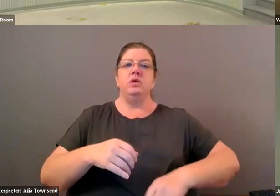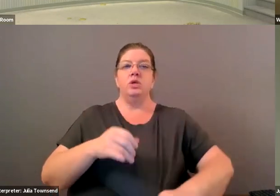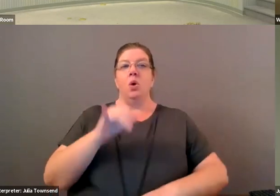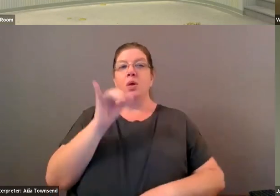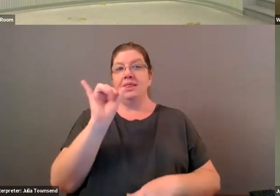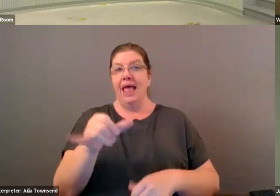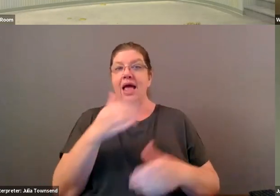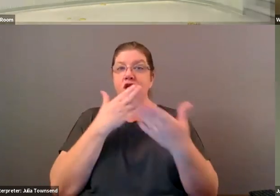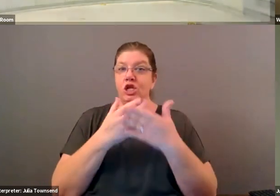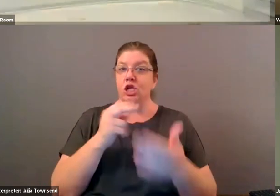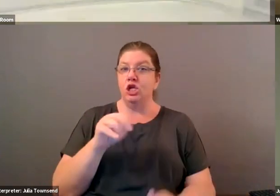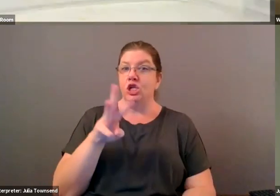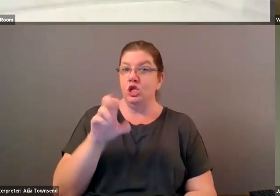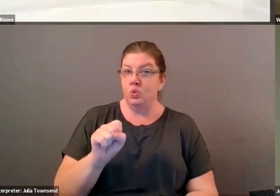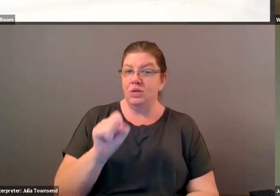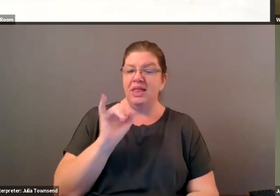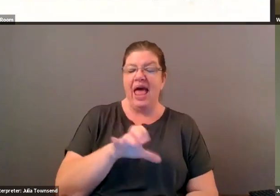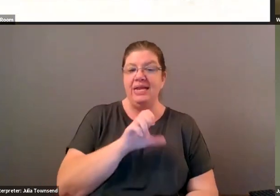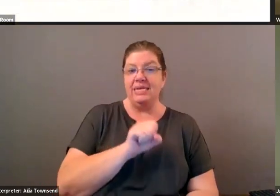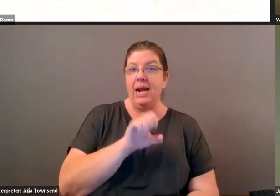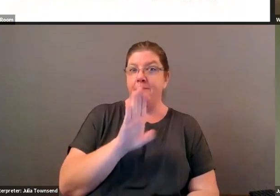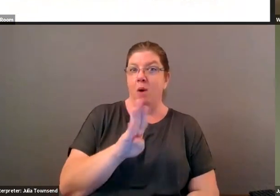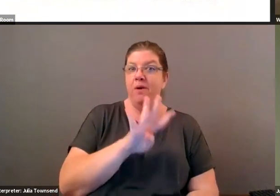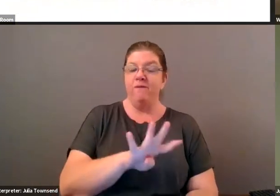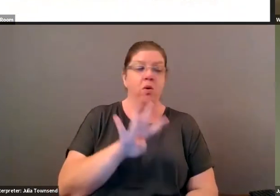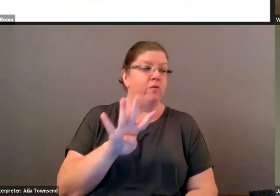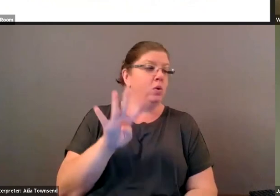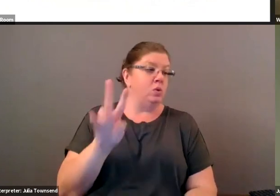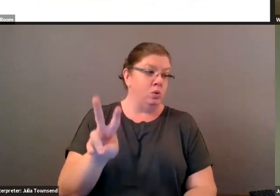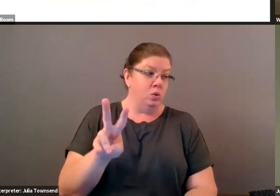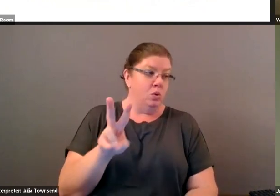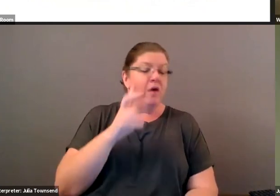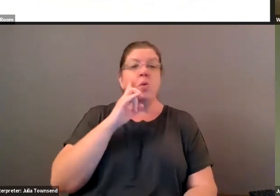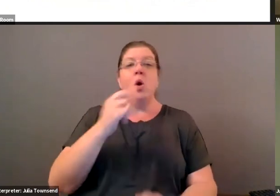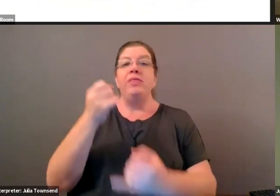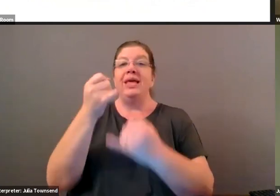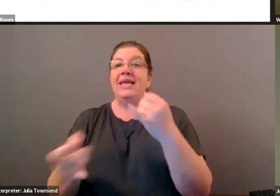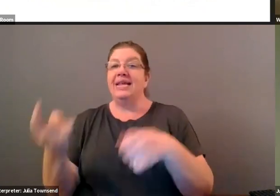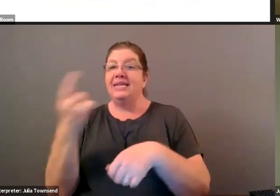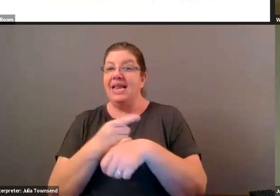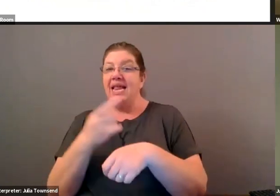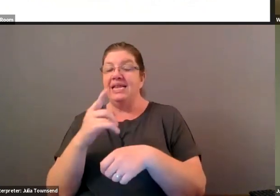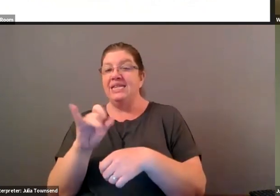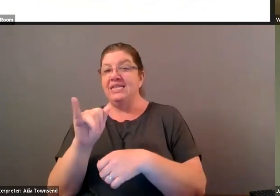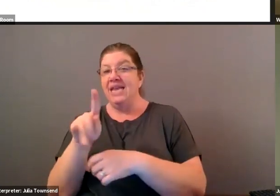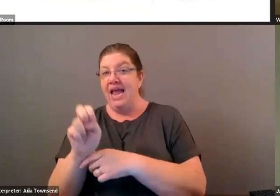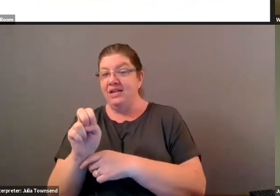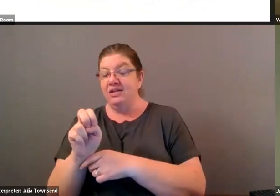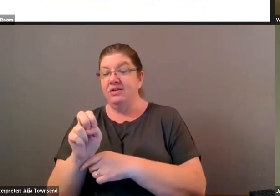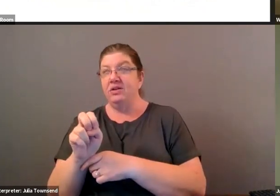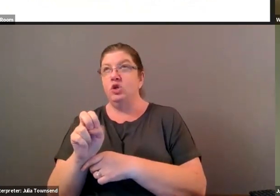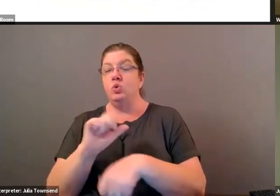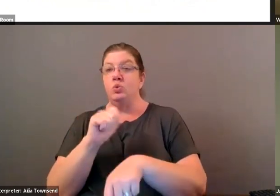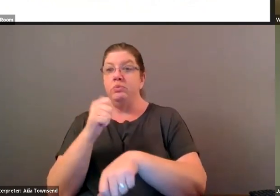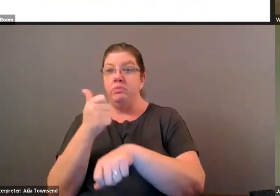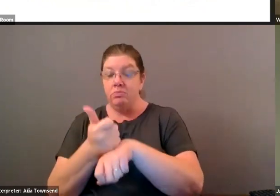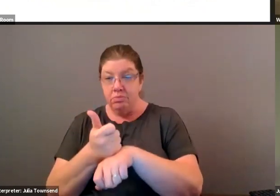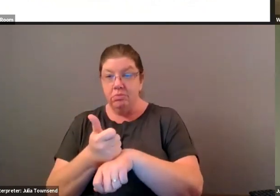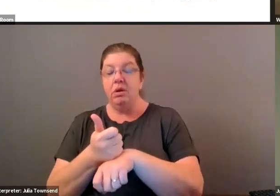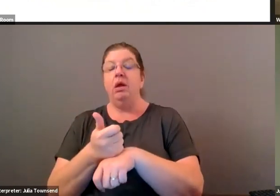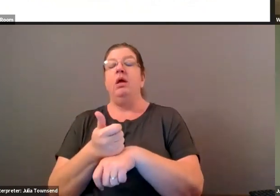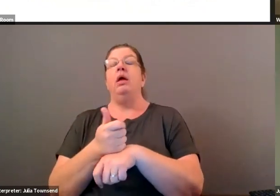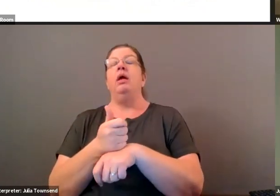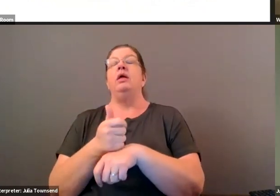So that's the good news. Just in terms of the end date for this, in order to put this into effect and implement